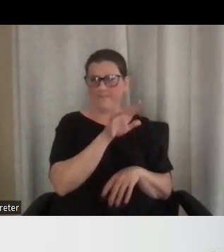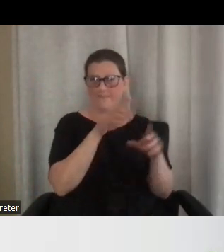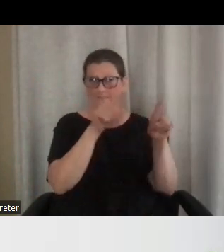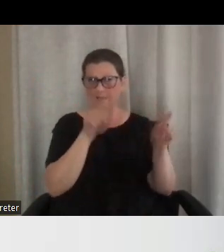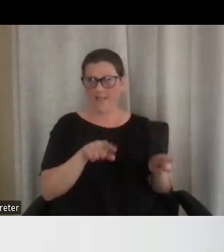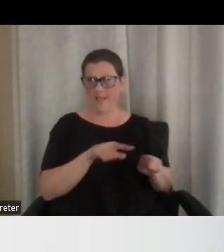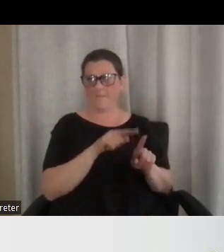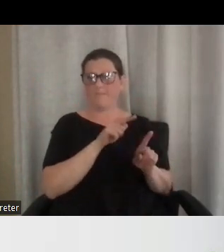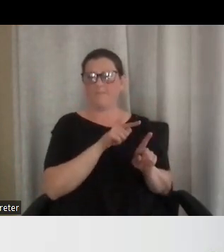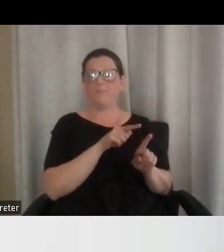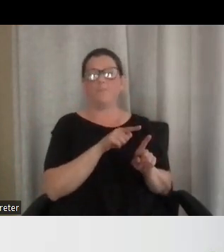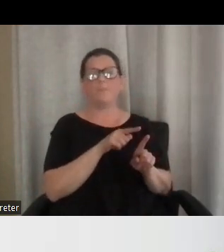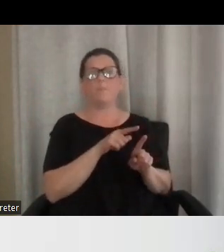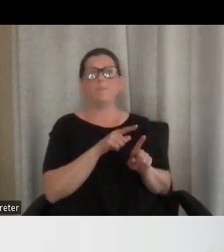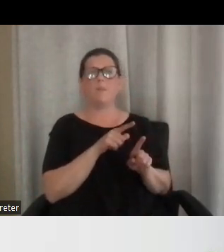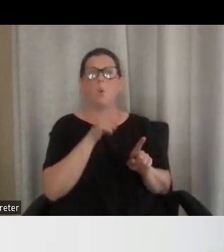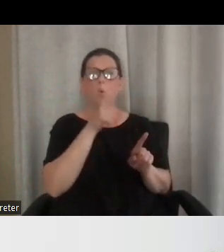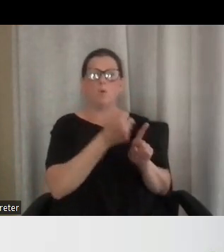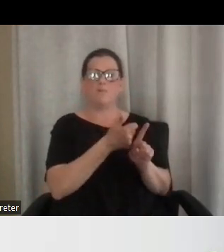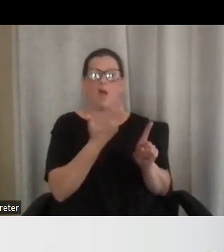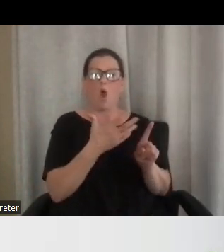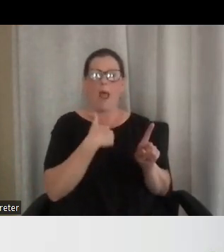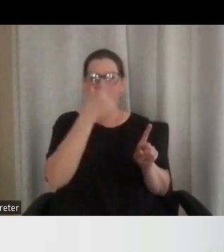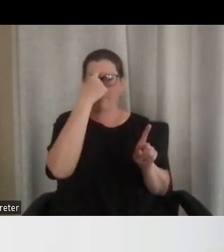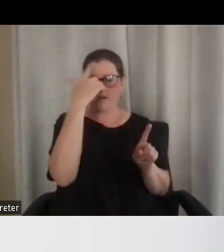those who are experiencing mental illness might